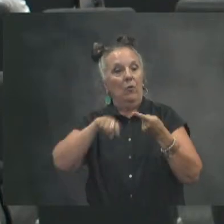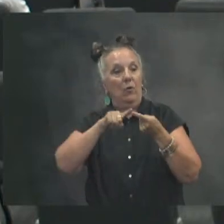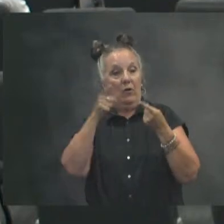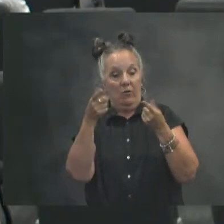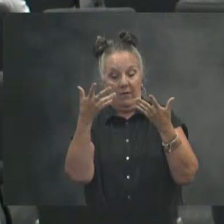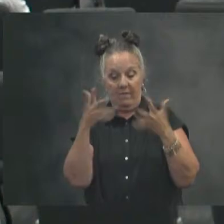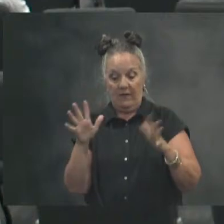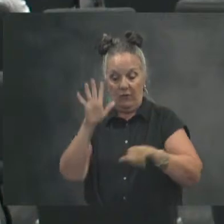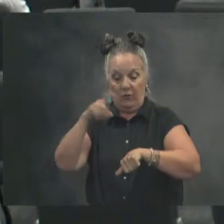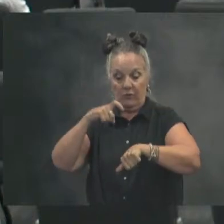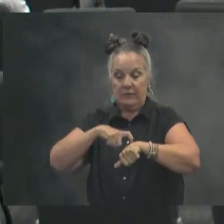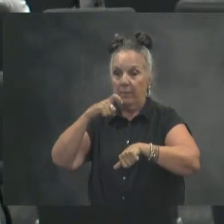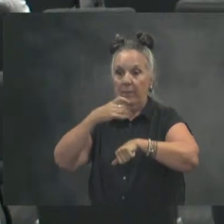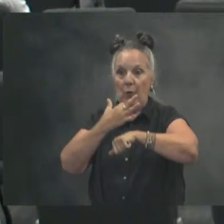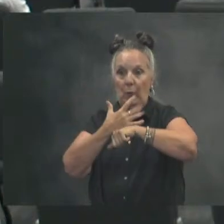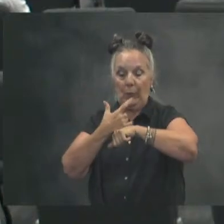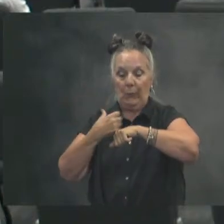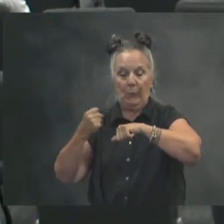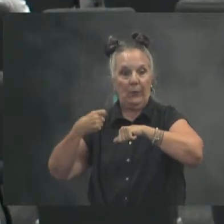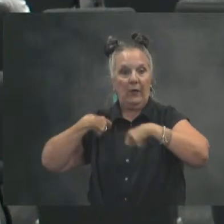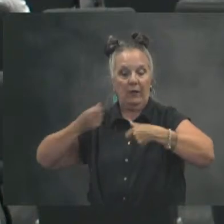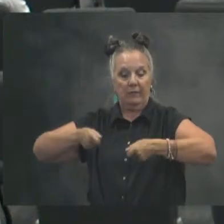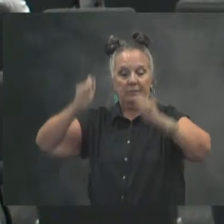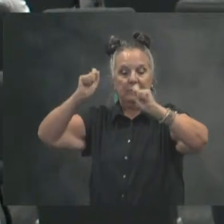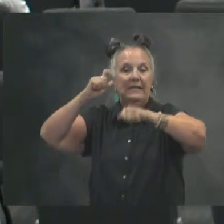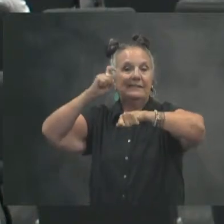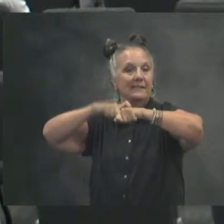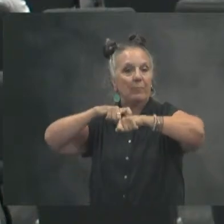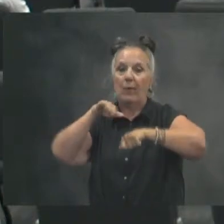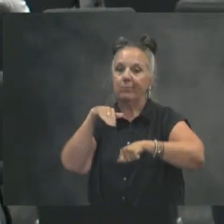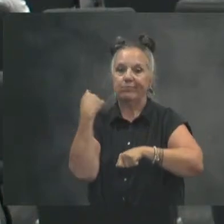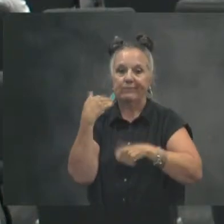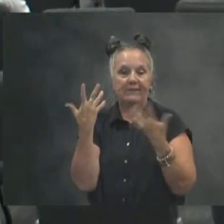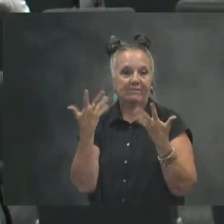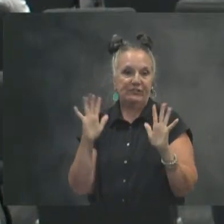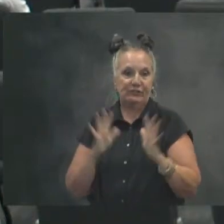finished, when your time is out, I will hold this up until your time is up.